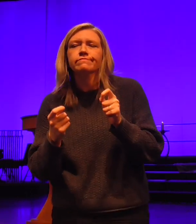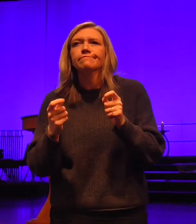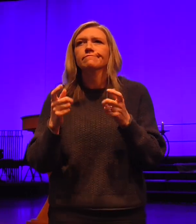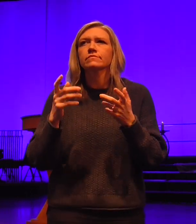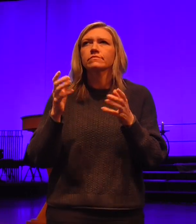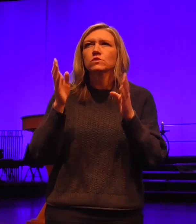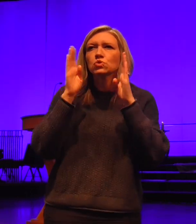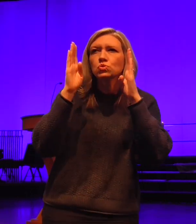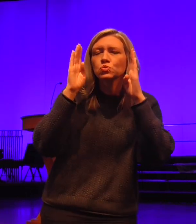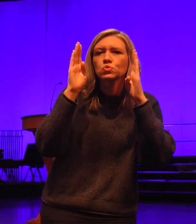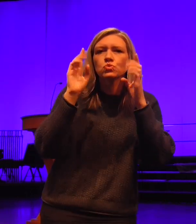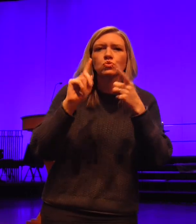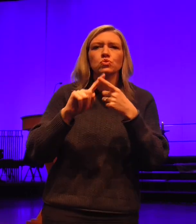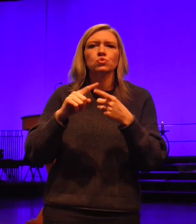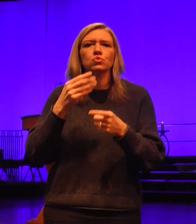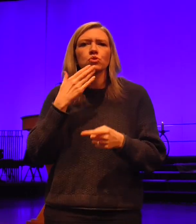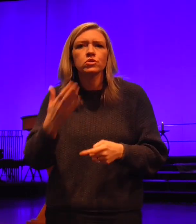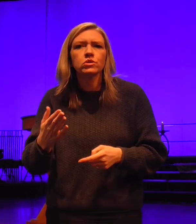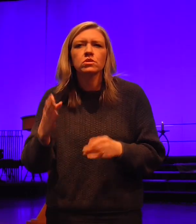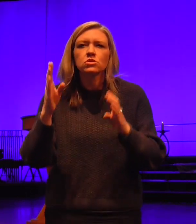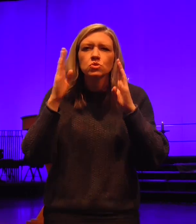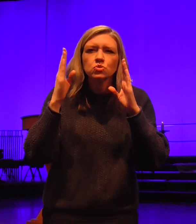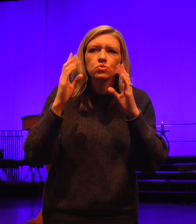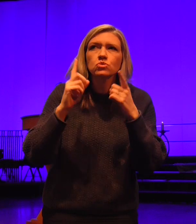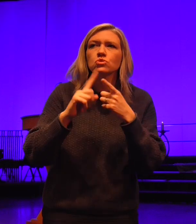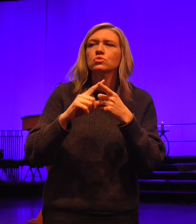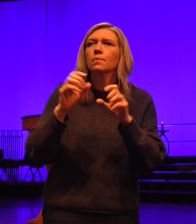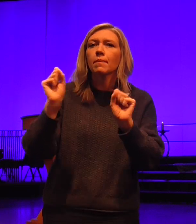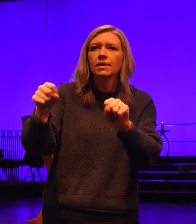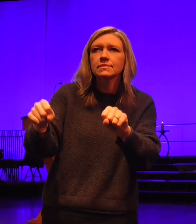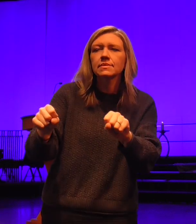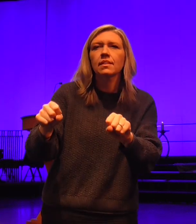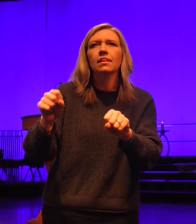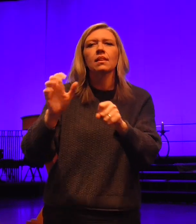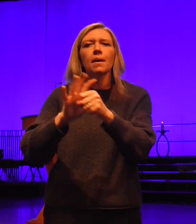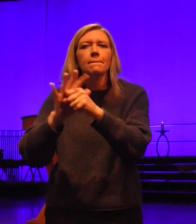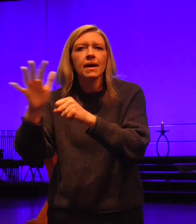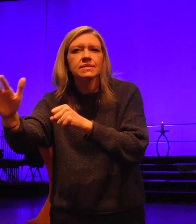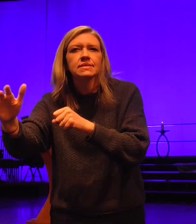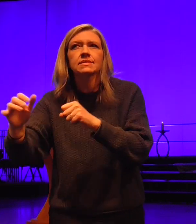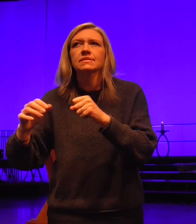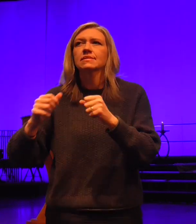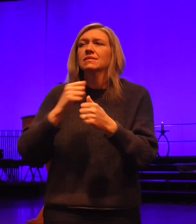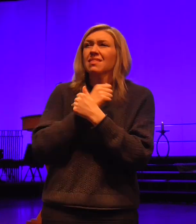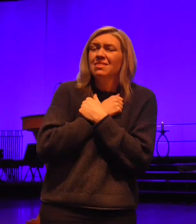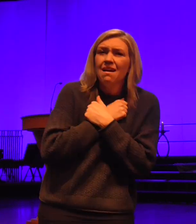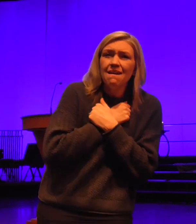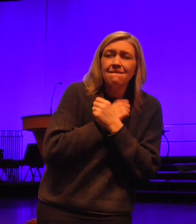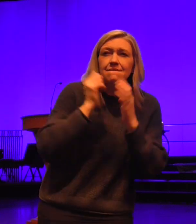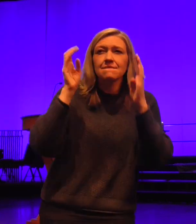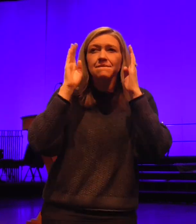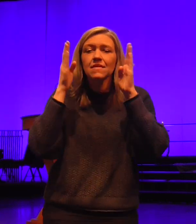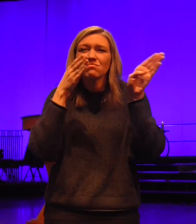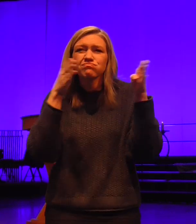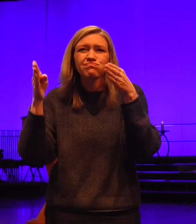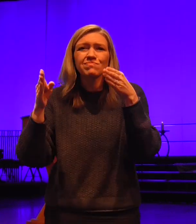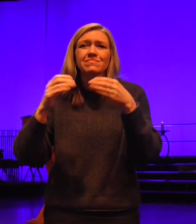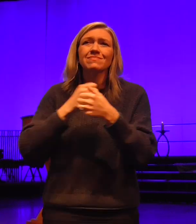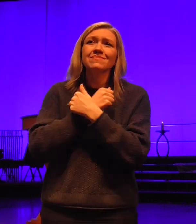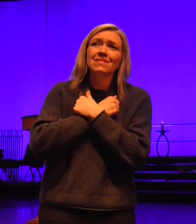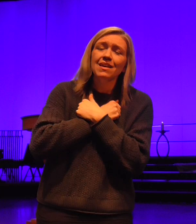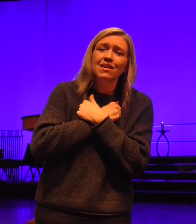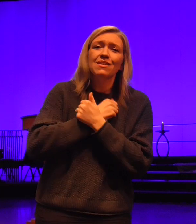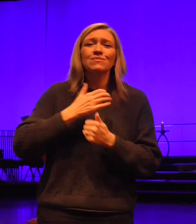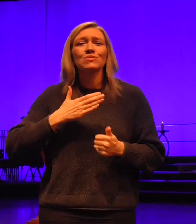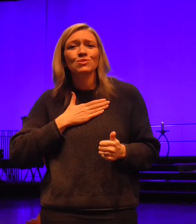tuned towards good, tuned towards possibility, tuned towards abundance, tuned towards love and joy and all of the